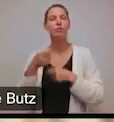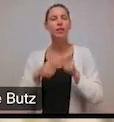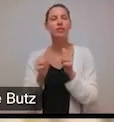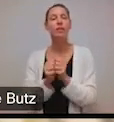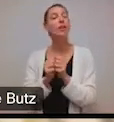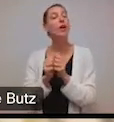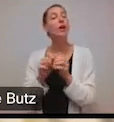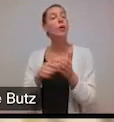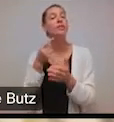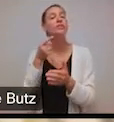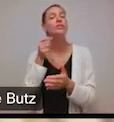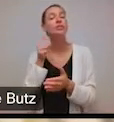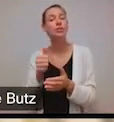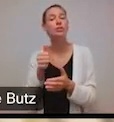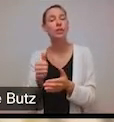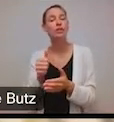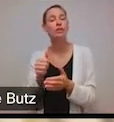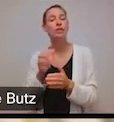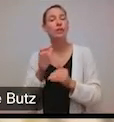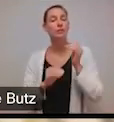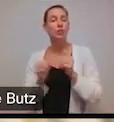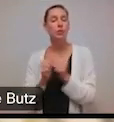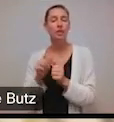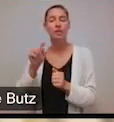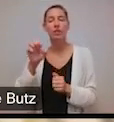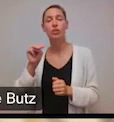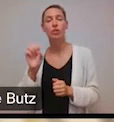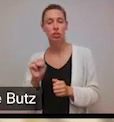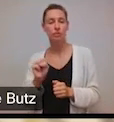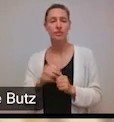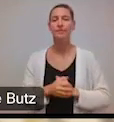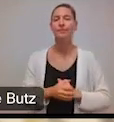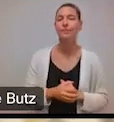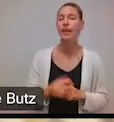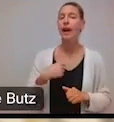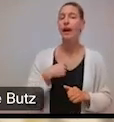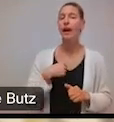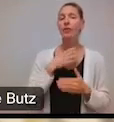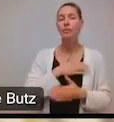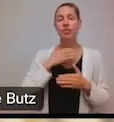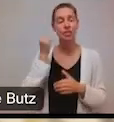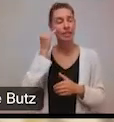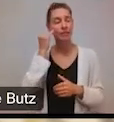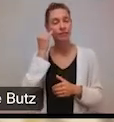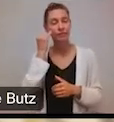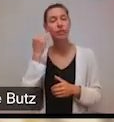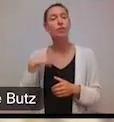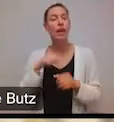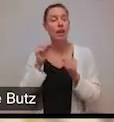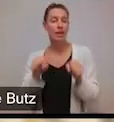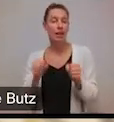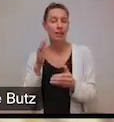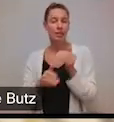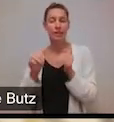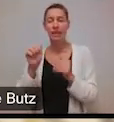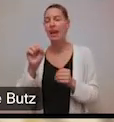send it back to me. I would appreciate if you could have that done as soon as possible. So I've